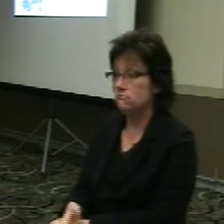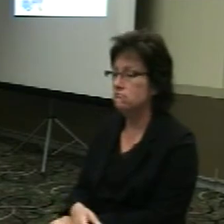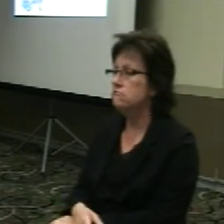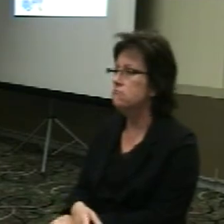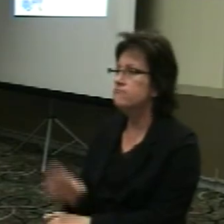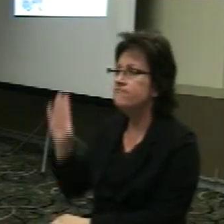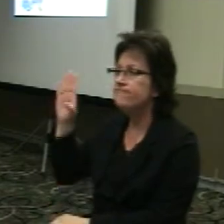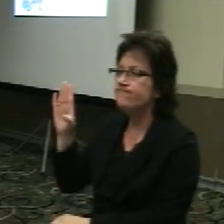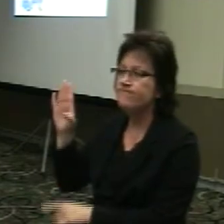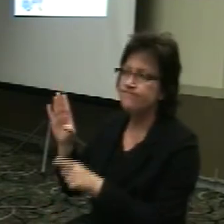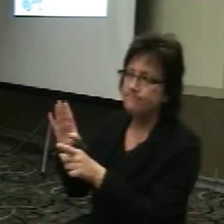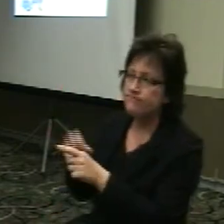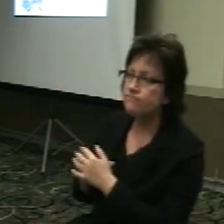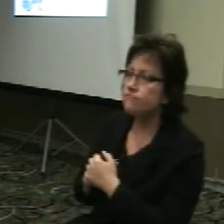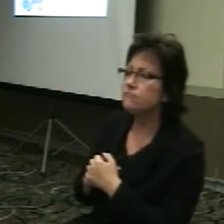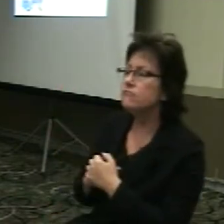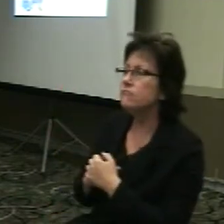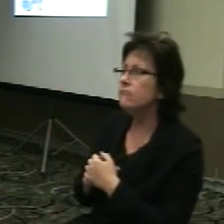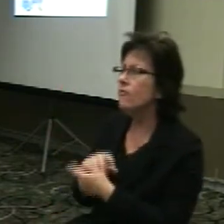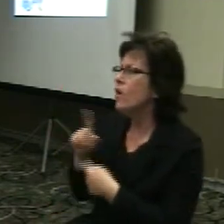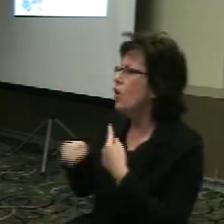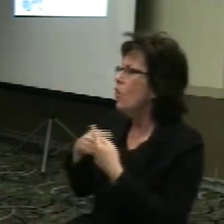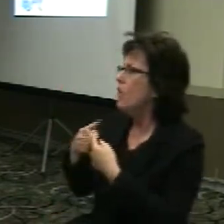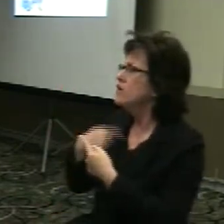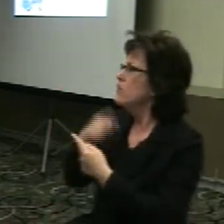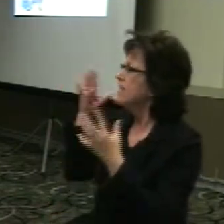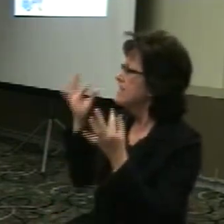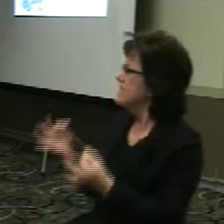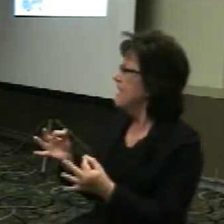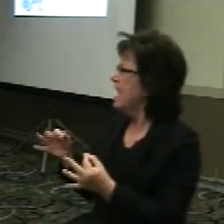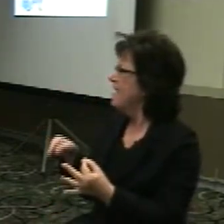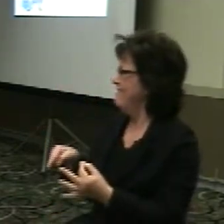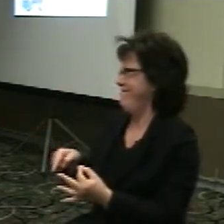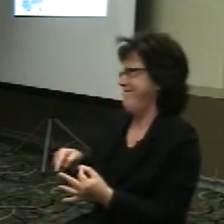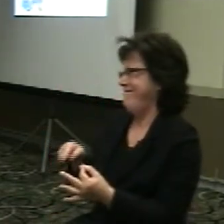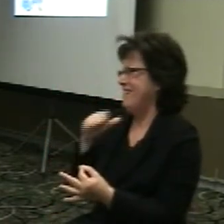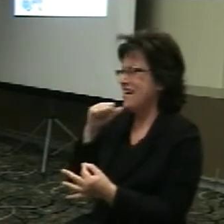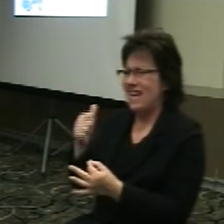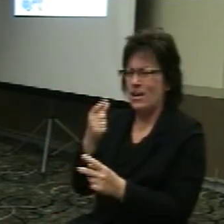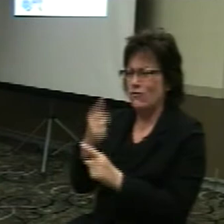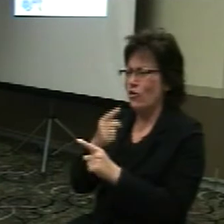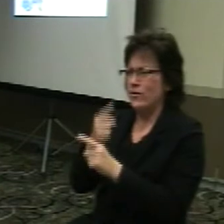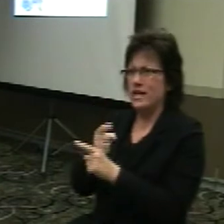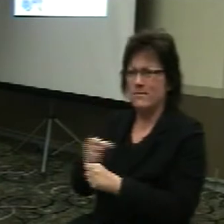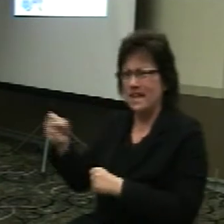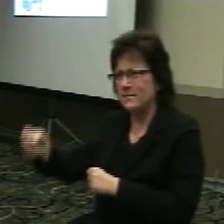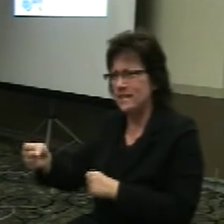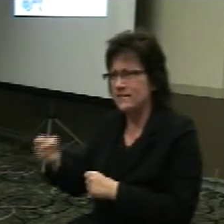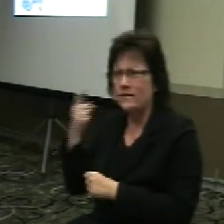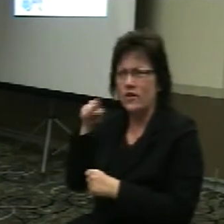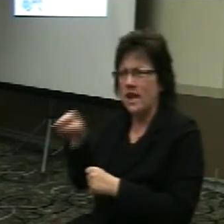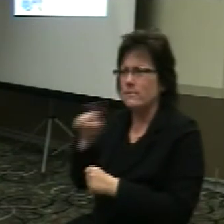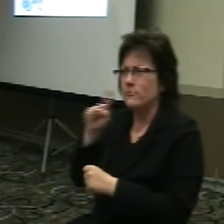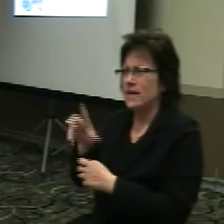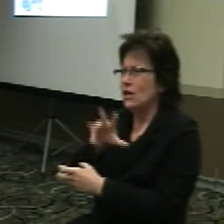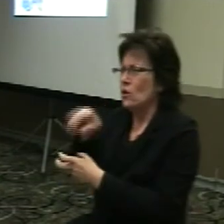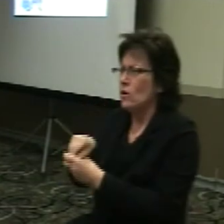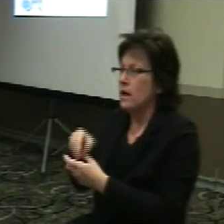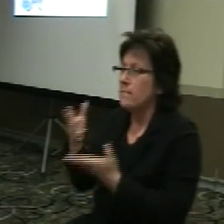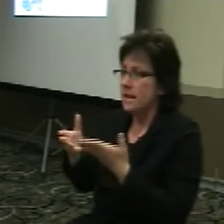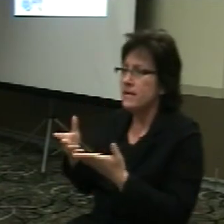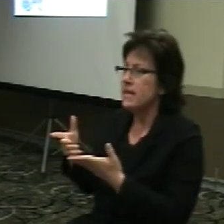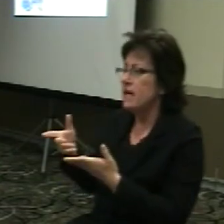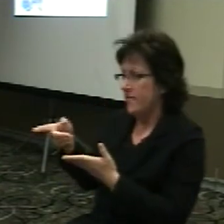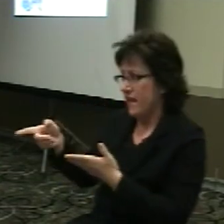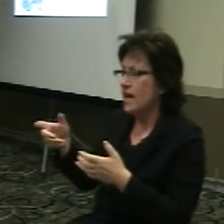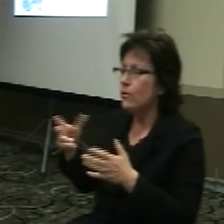Okay, yeah. Then when do we make the determination that it's just an inappropriate placement for them to be included? I mean, maybe you can get them to do